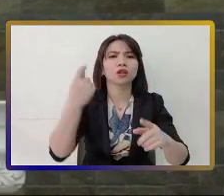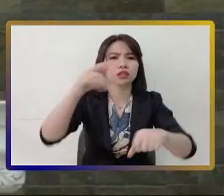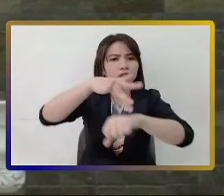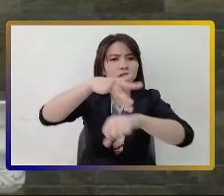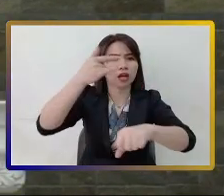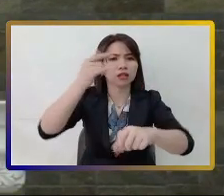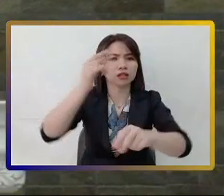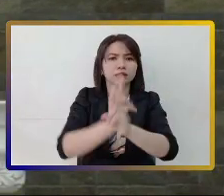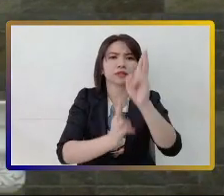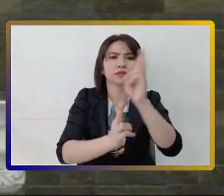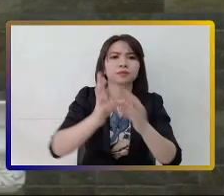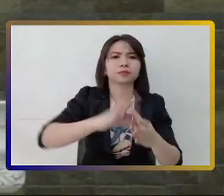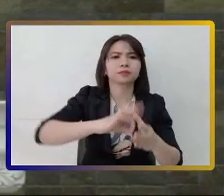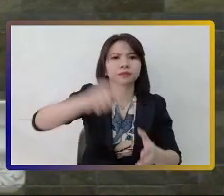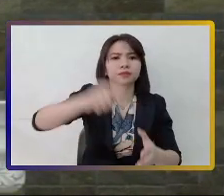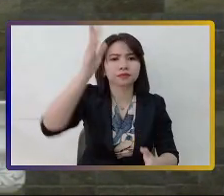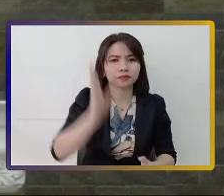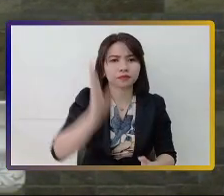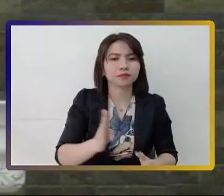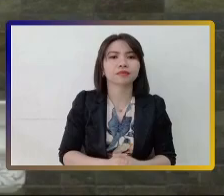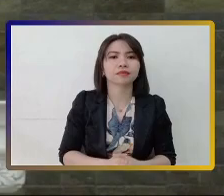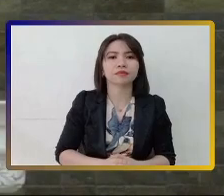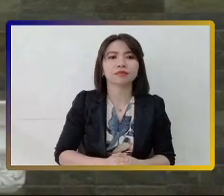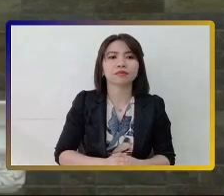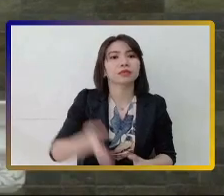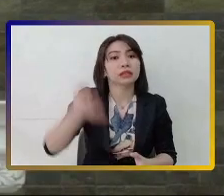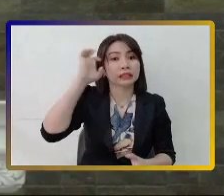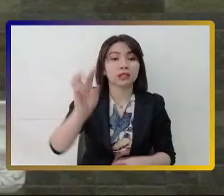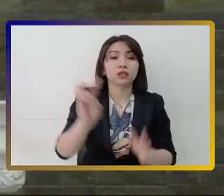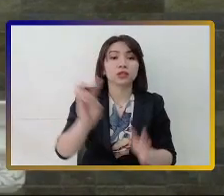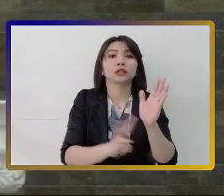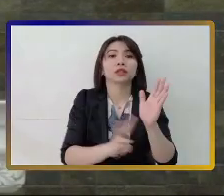and allow His life to flow through you,